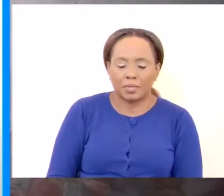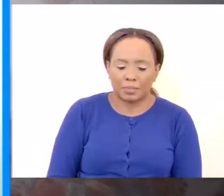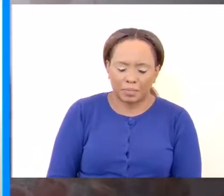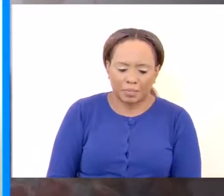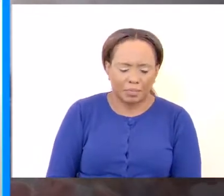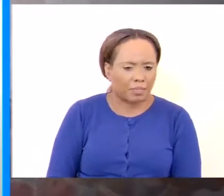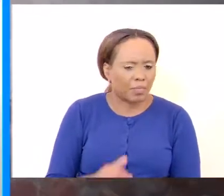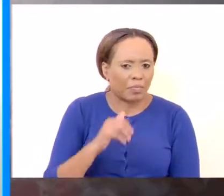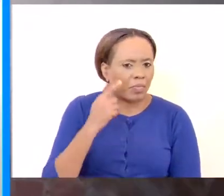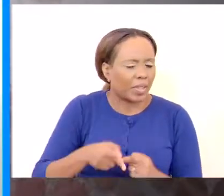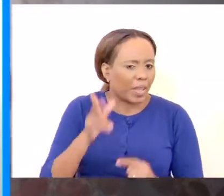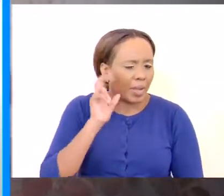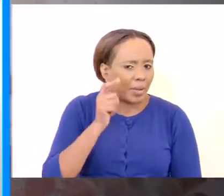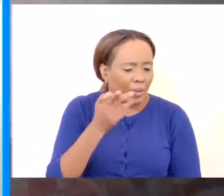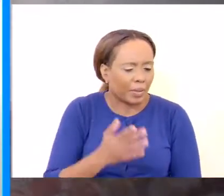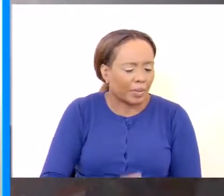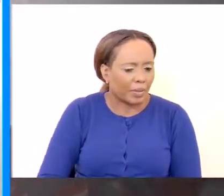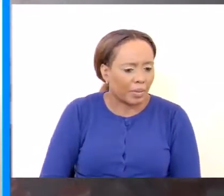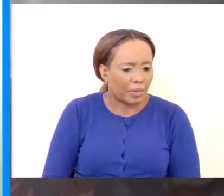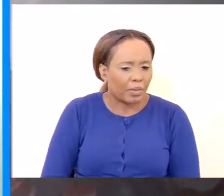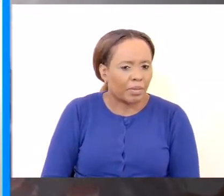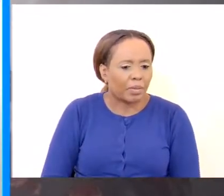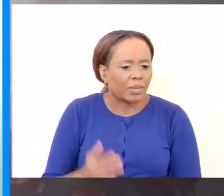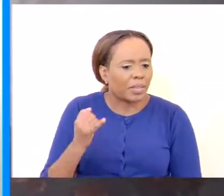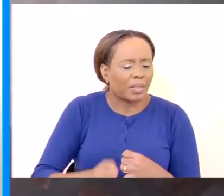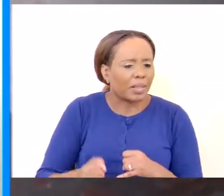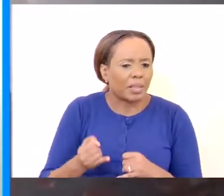The question? The last part.